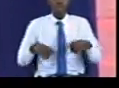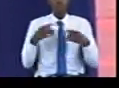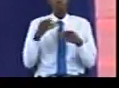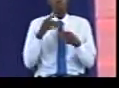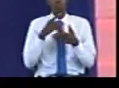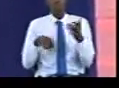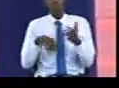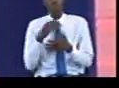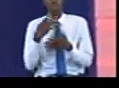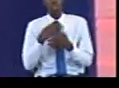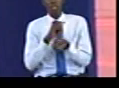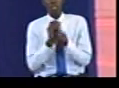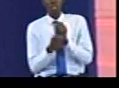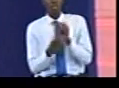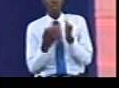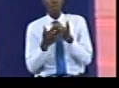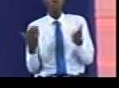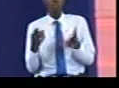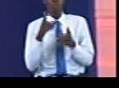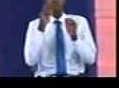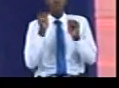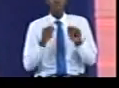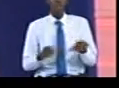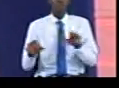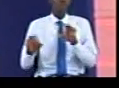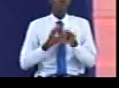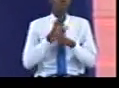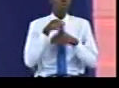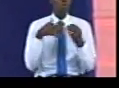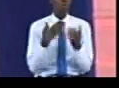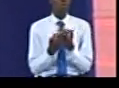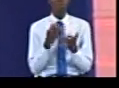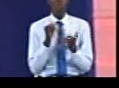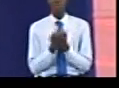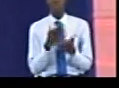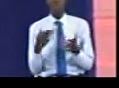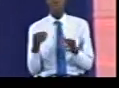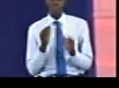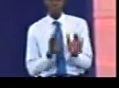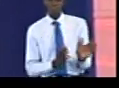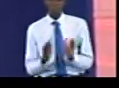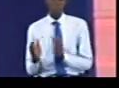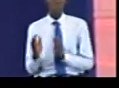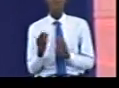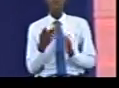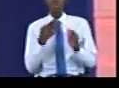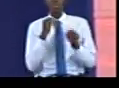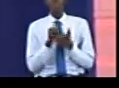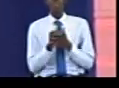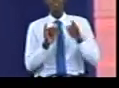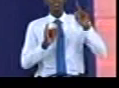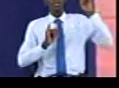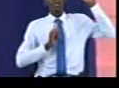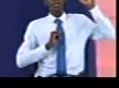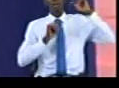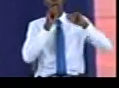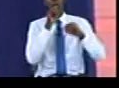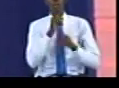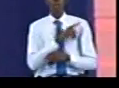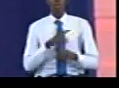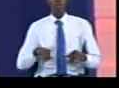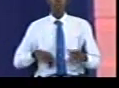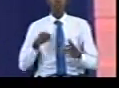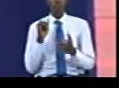to change that. You can do, you do all that in preparation. Then it says, I am the Lord which sanctify you. I am